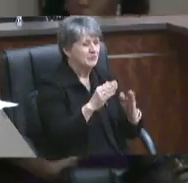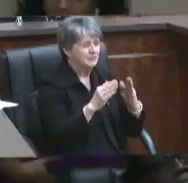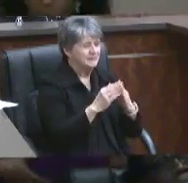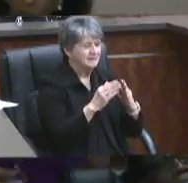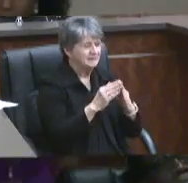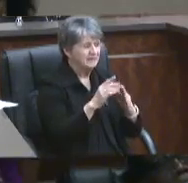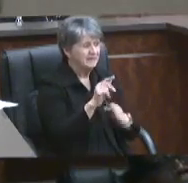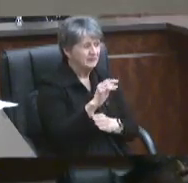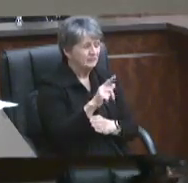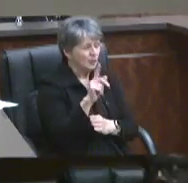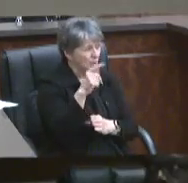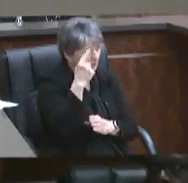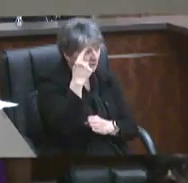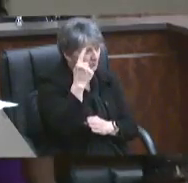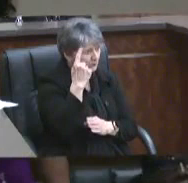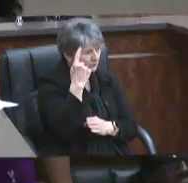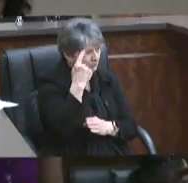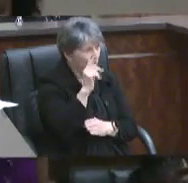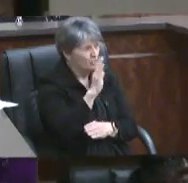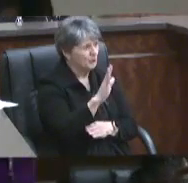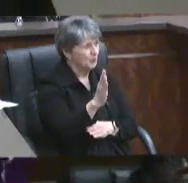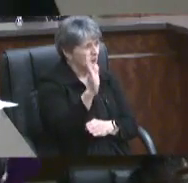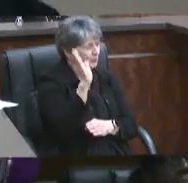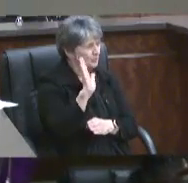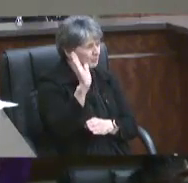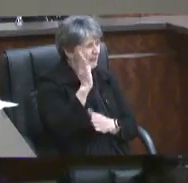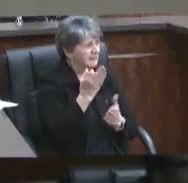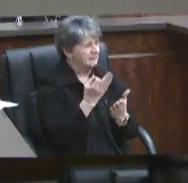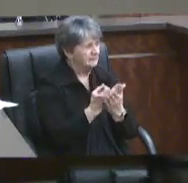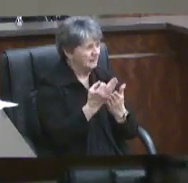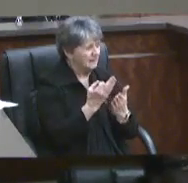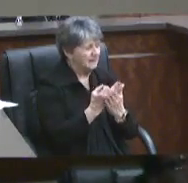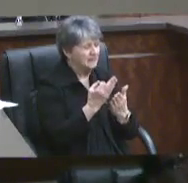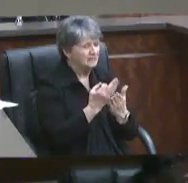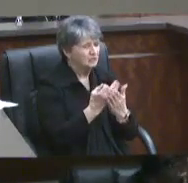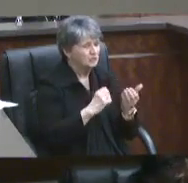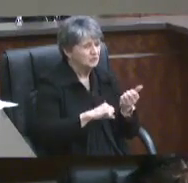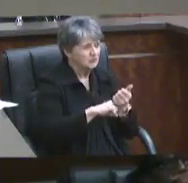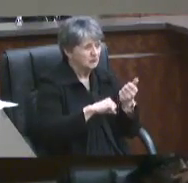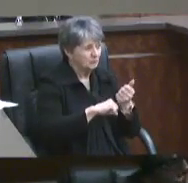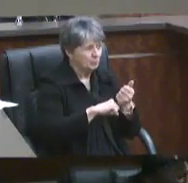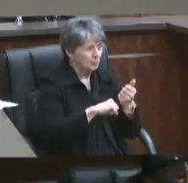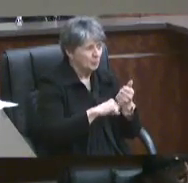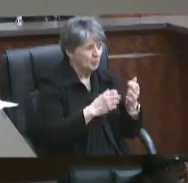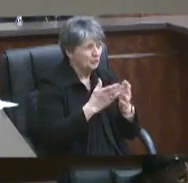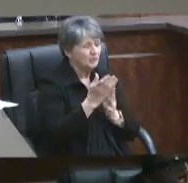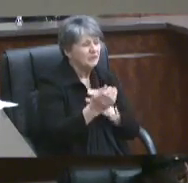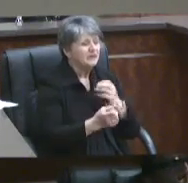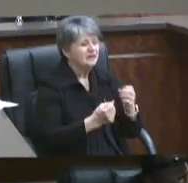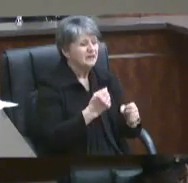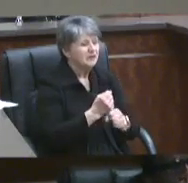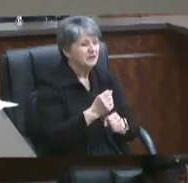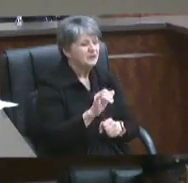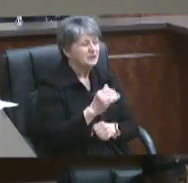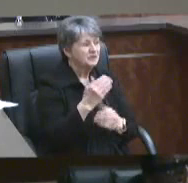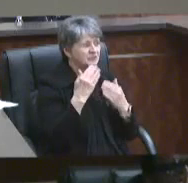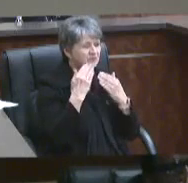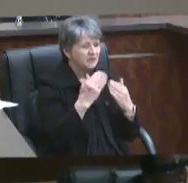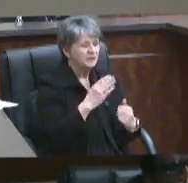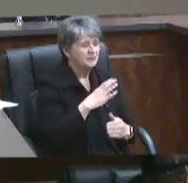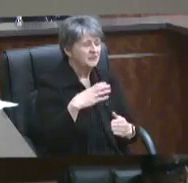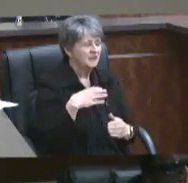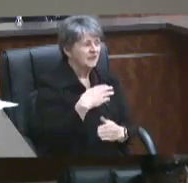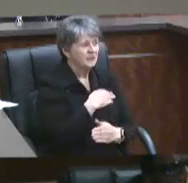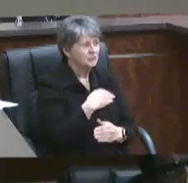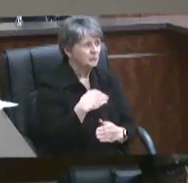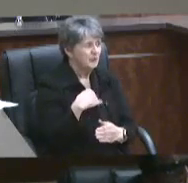Laurel government for your past financial and in-kind support over the years. I also wanted to say thank you to the council members who I've had